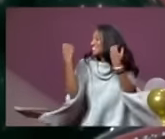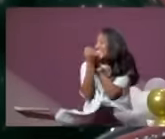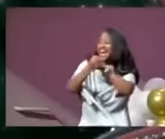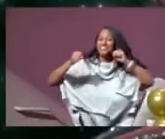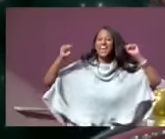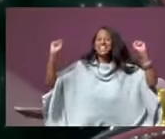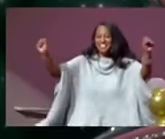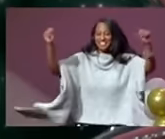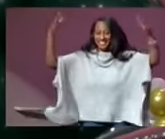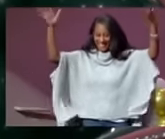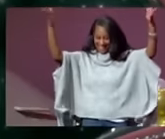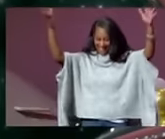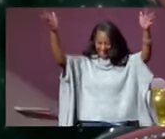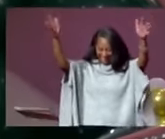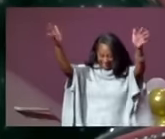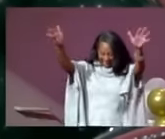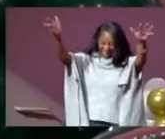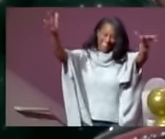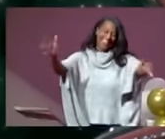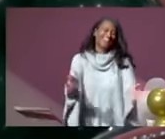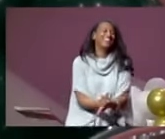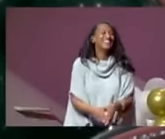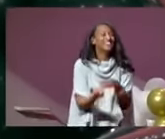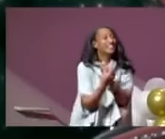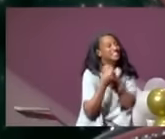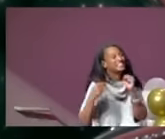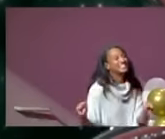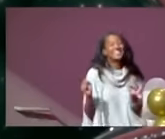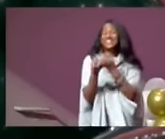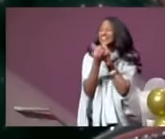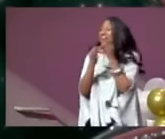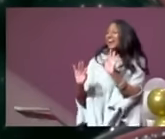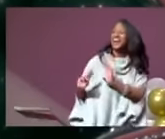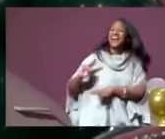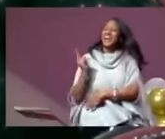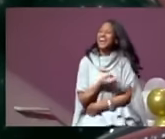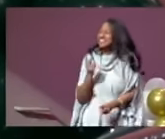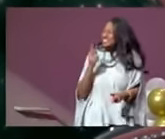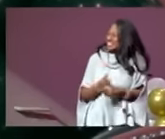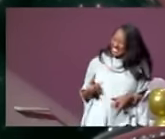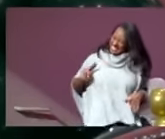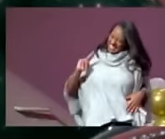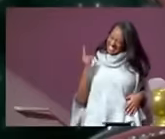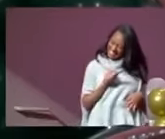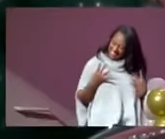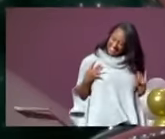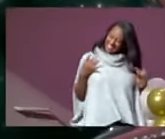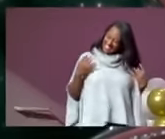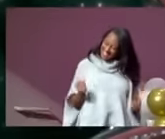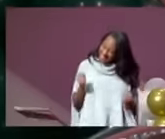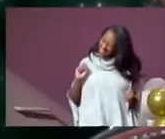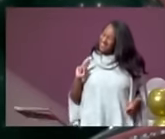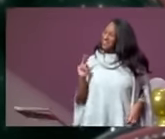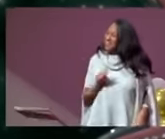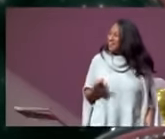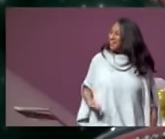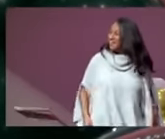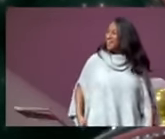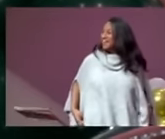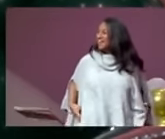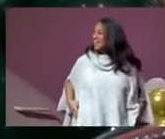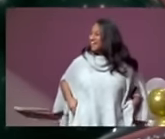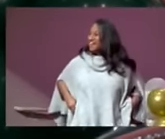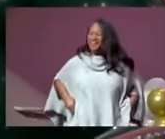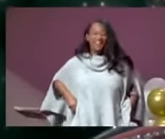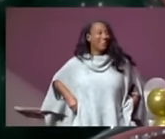Salvation. For saving and delivering and keeping and healing. All of